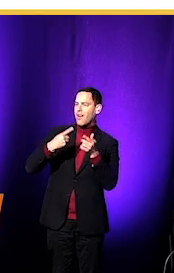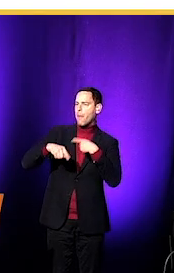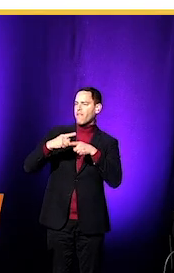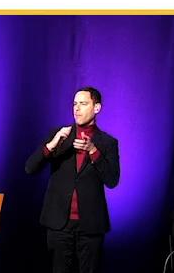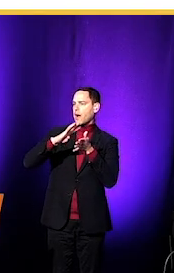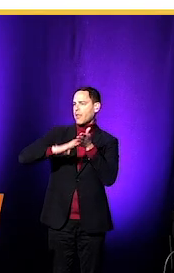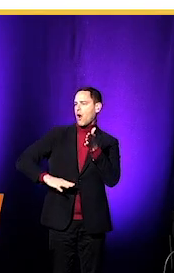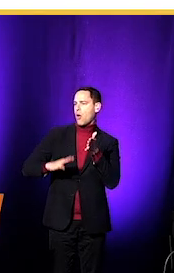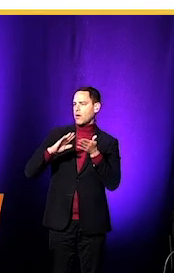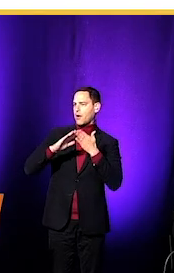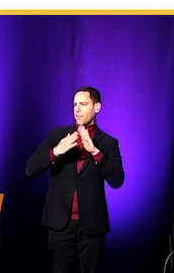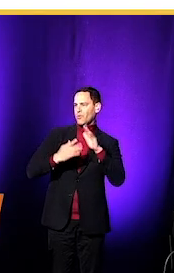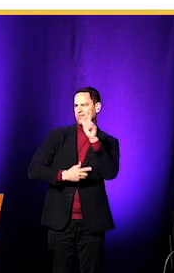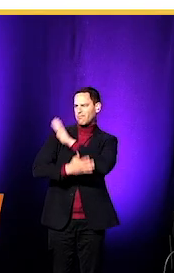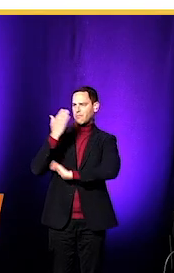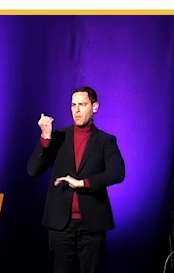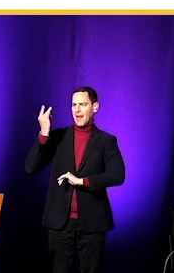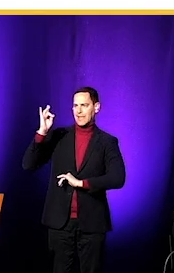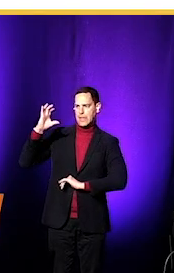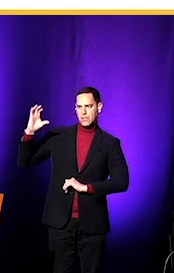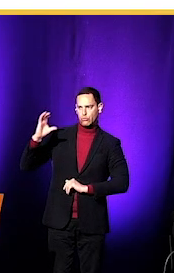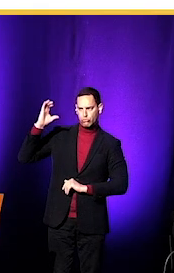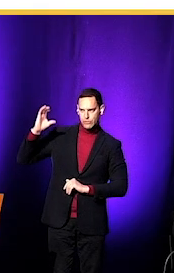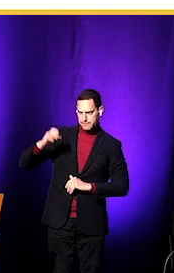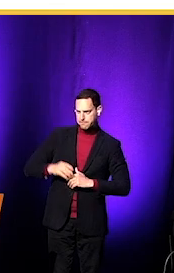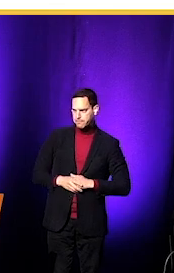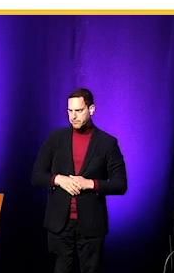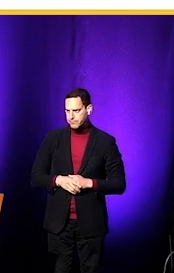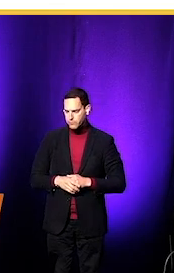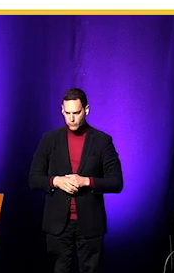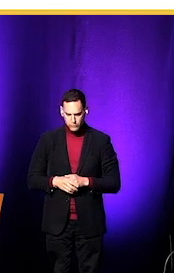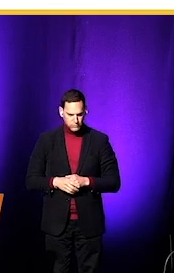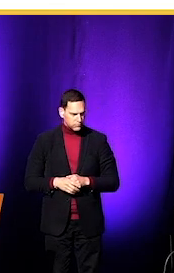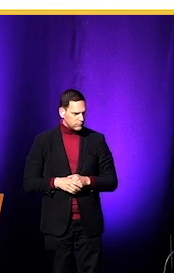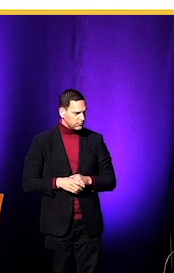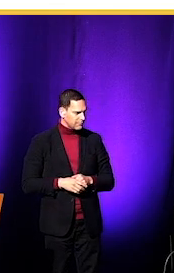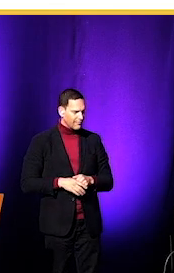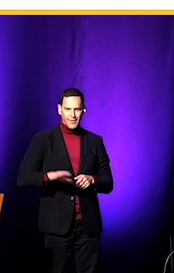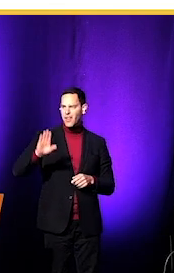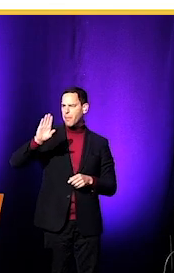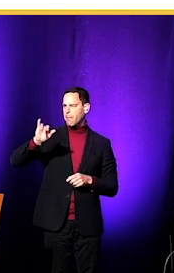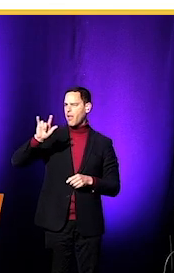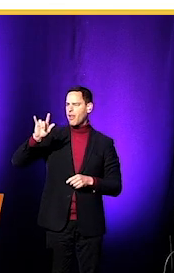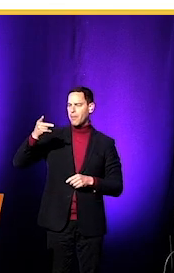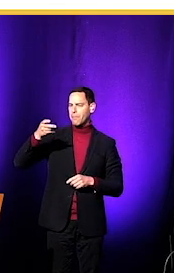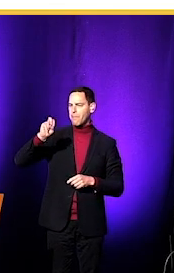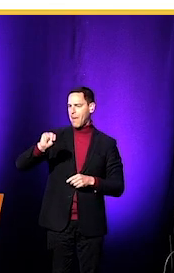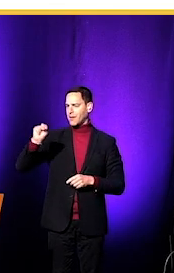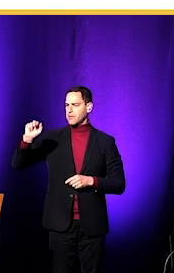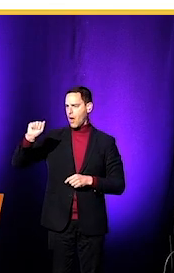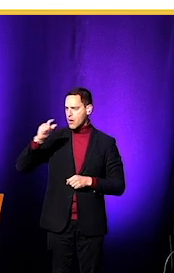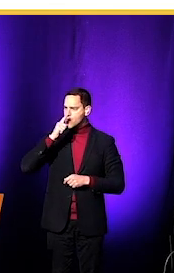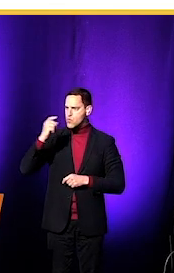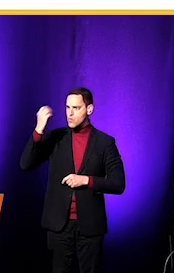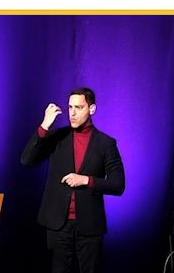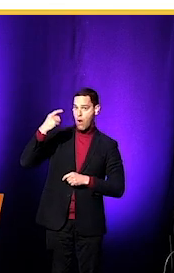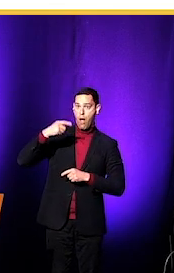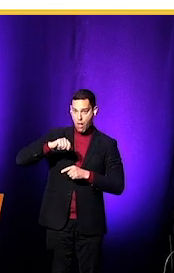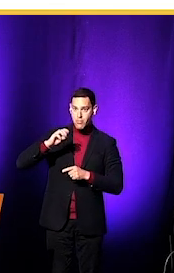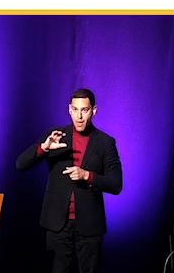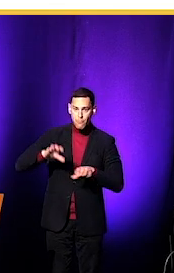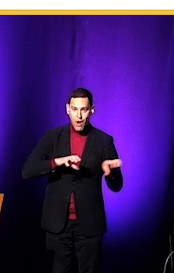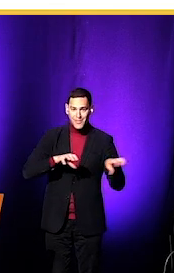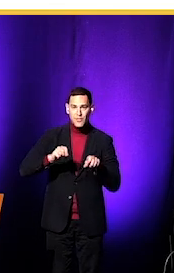back to the 18th century. Thanks to Bill Peño, who introduced me to this practice during one of my stays in